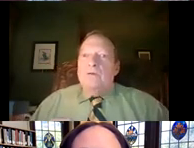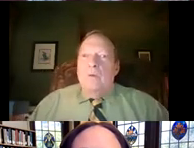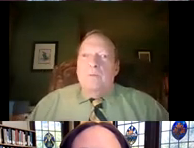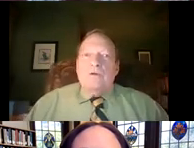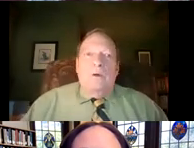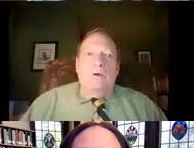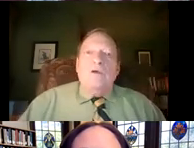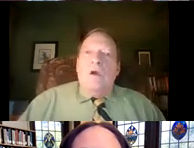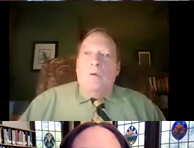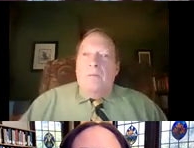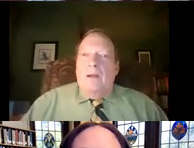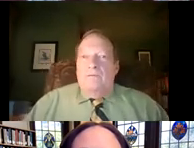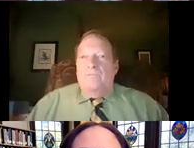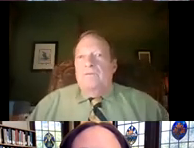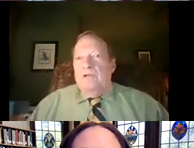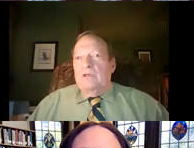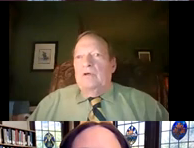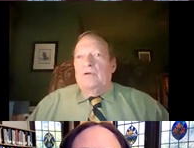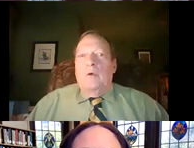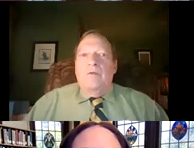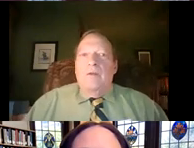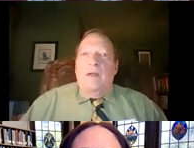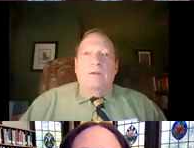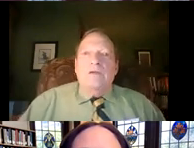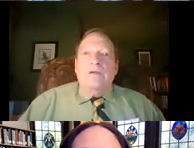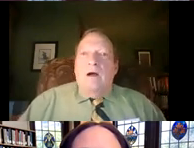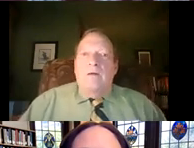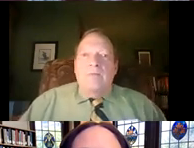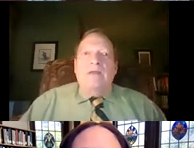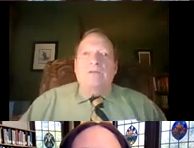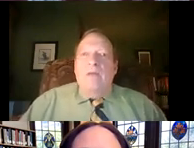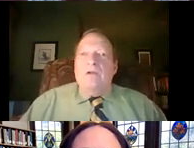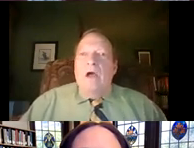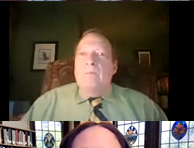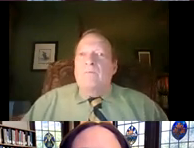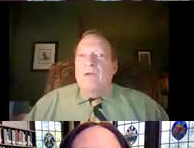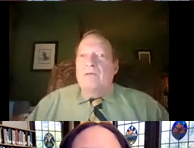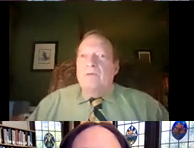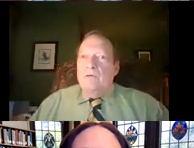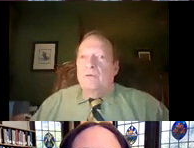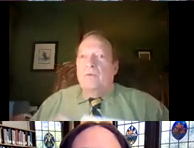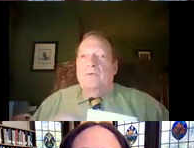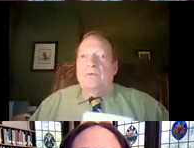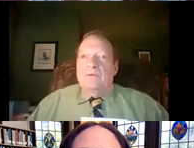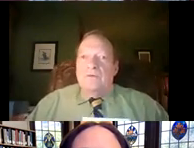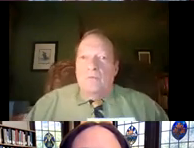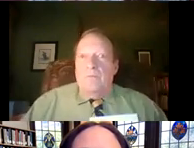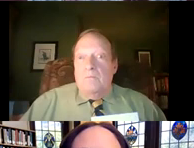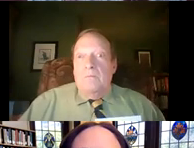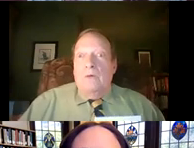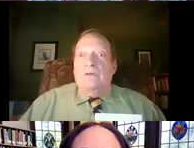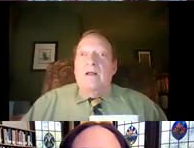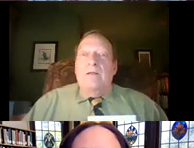was that women's careers were about 6 years shorter than men's. That is about the time to have two children, which was